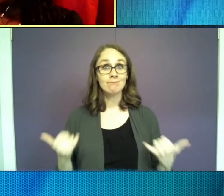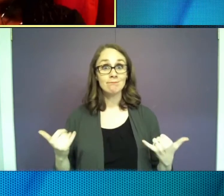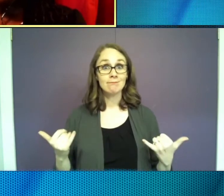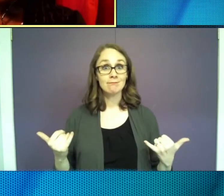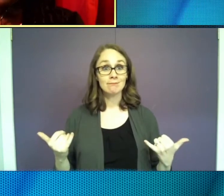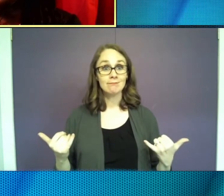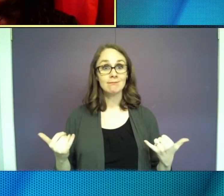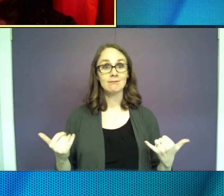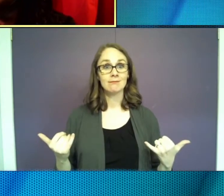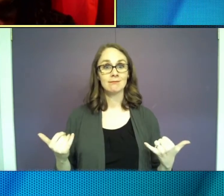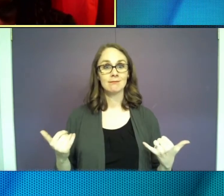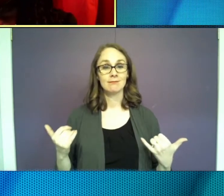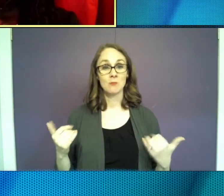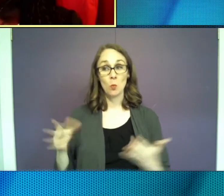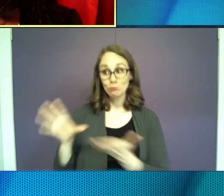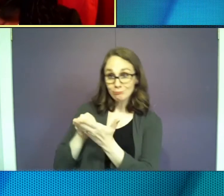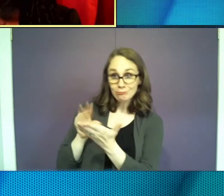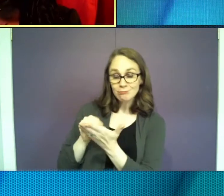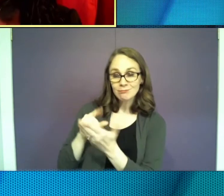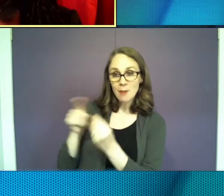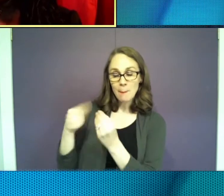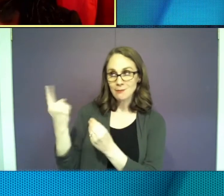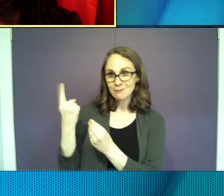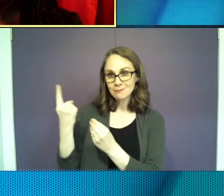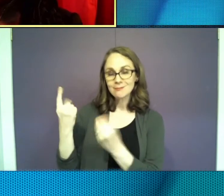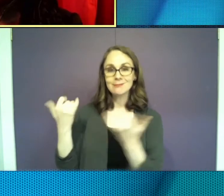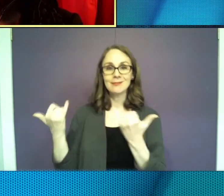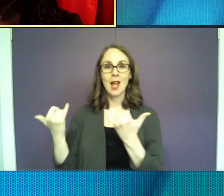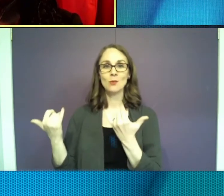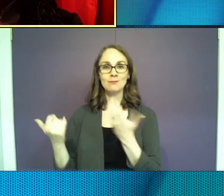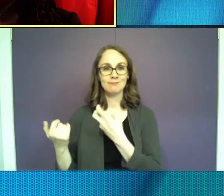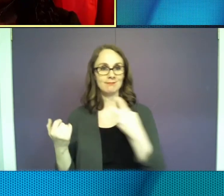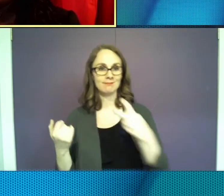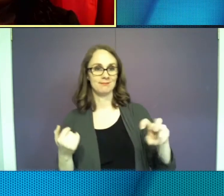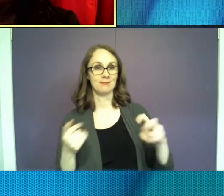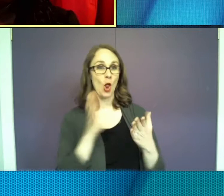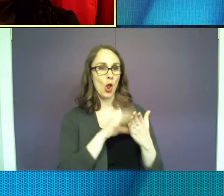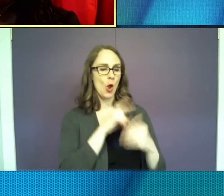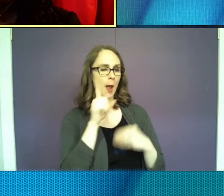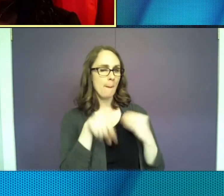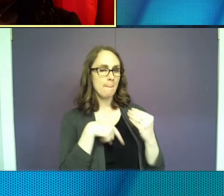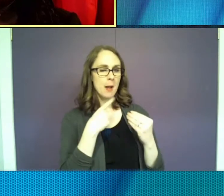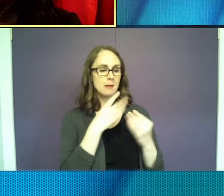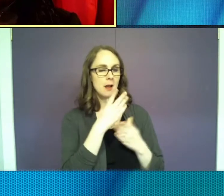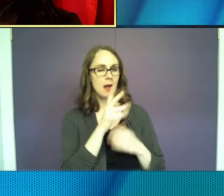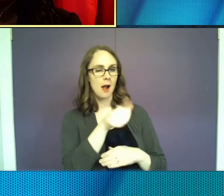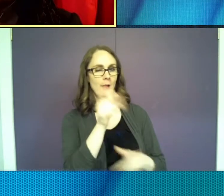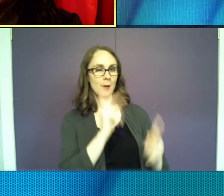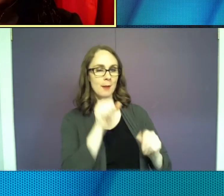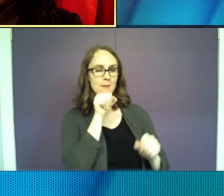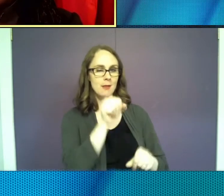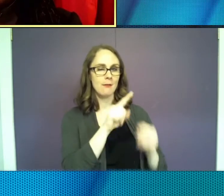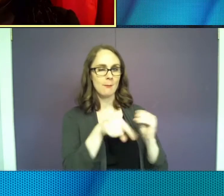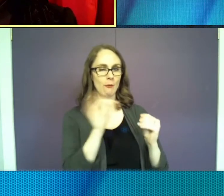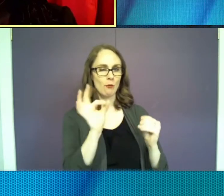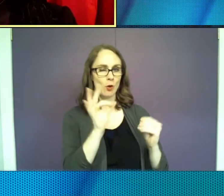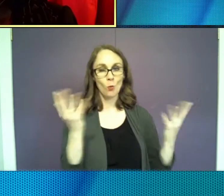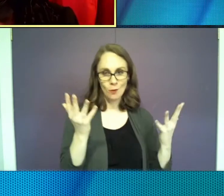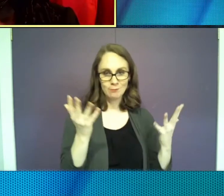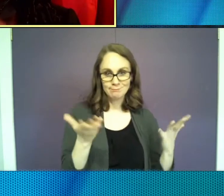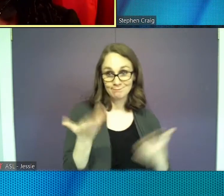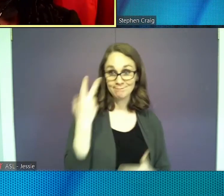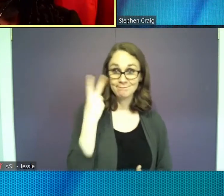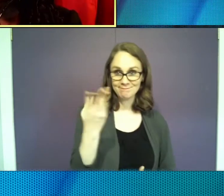we've gotten to know somebody, we now are going to learn about what some people love about Frederick.